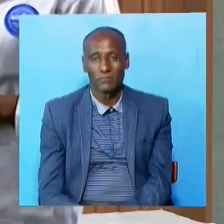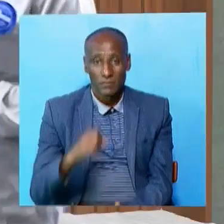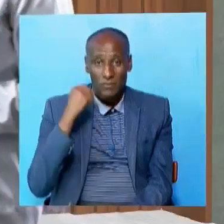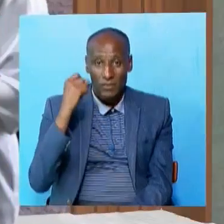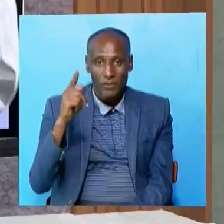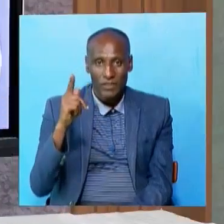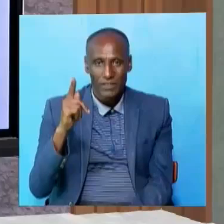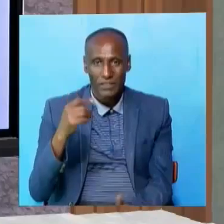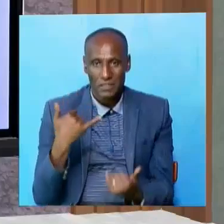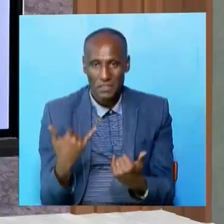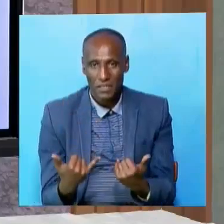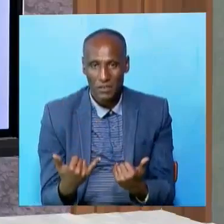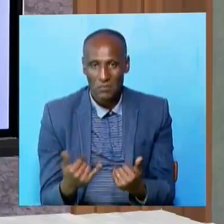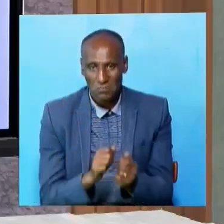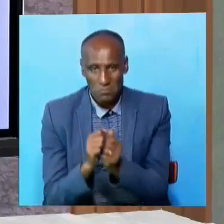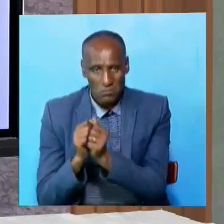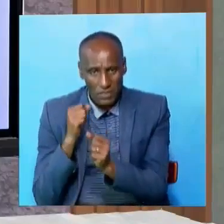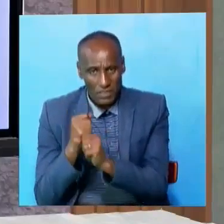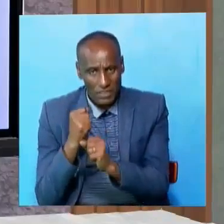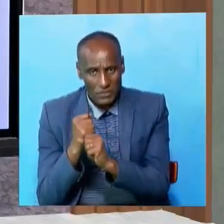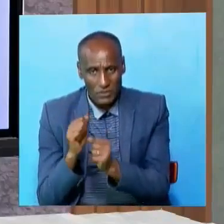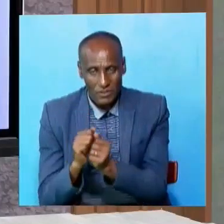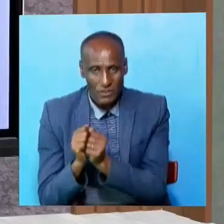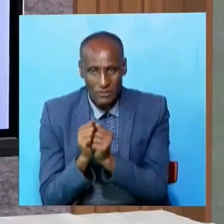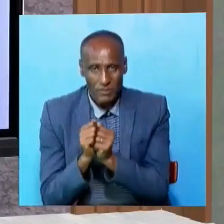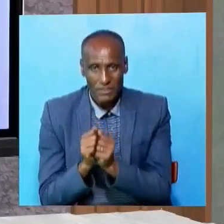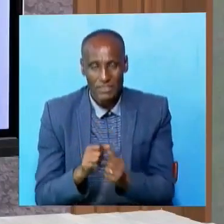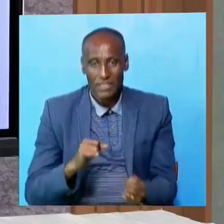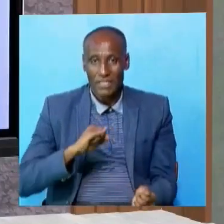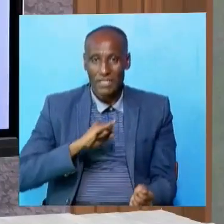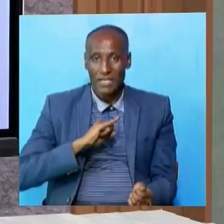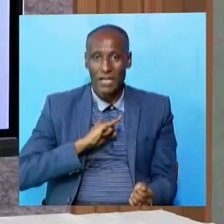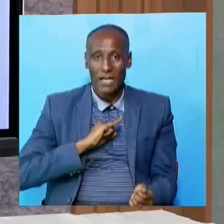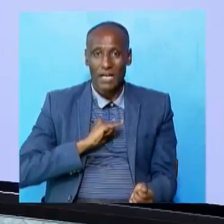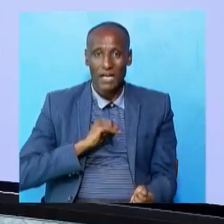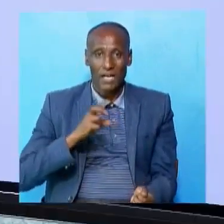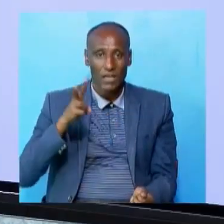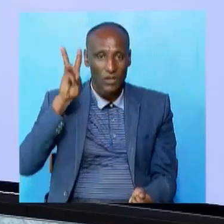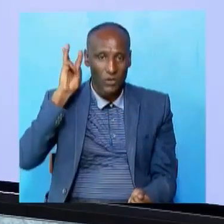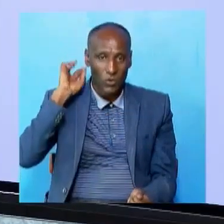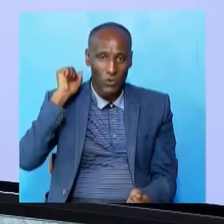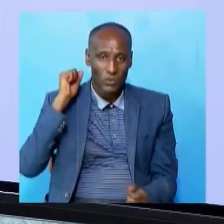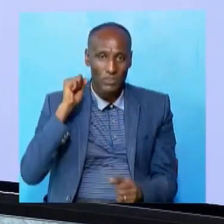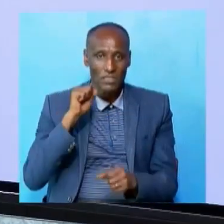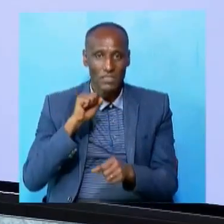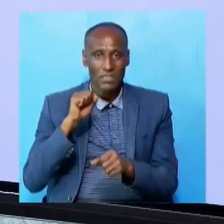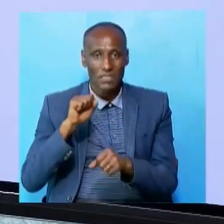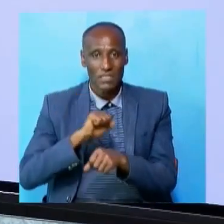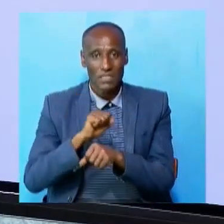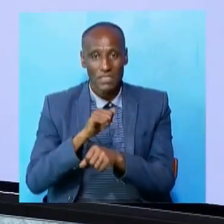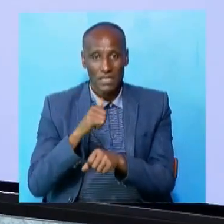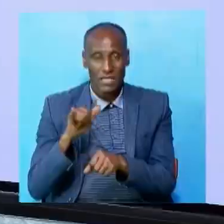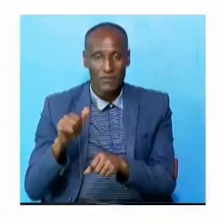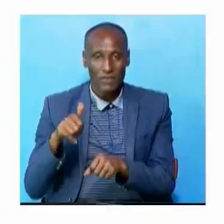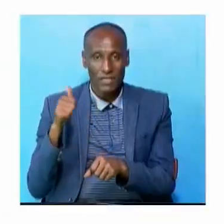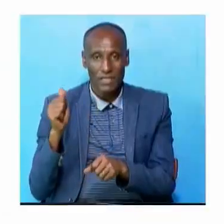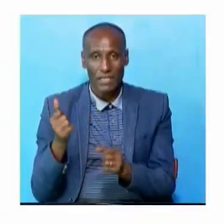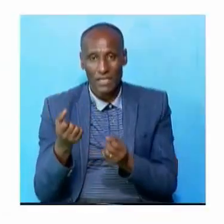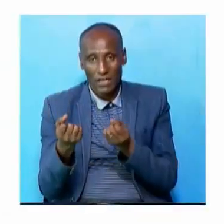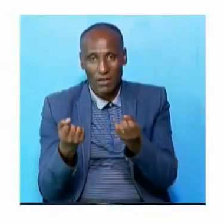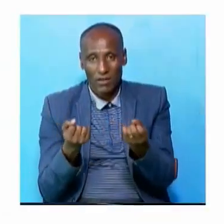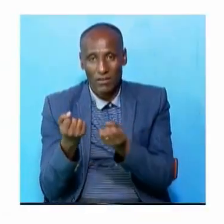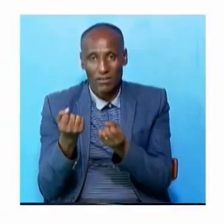Okay, now let's do it together. I was driving a car. Let's make it negative.